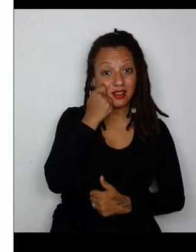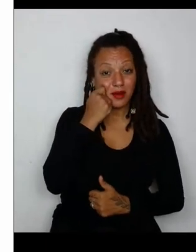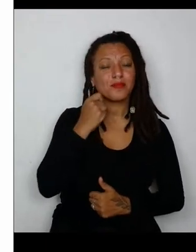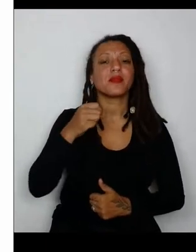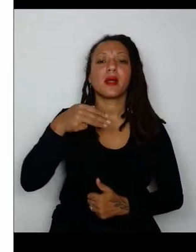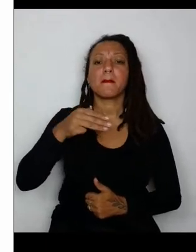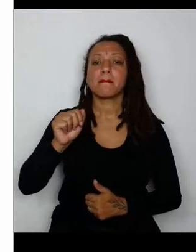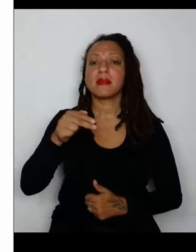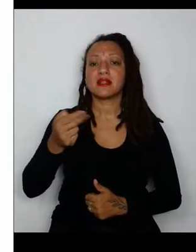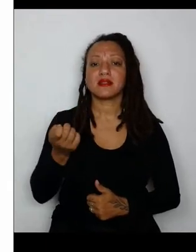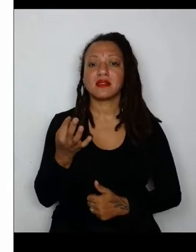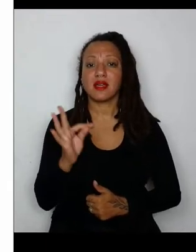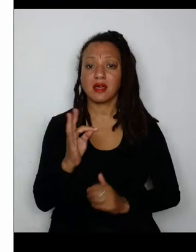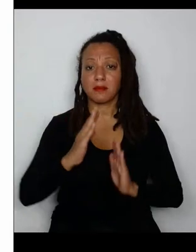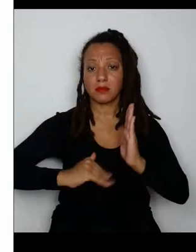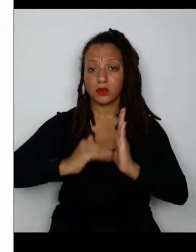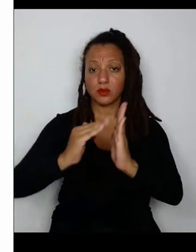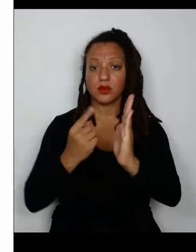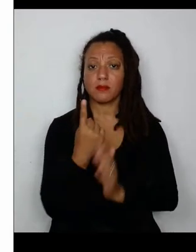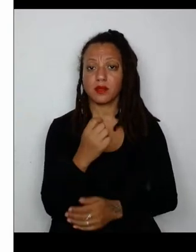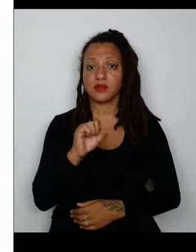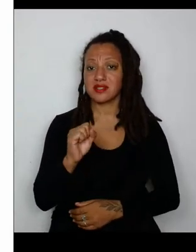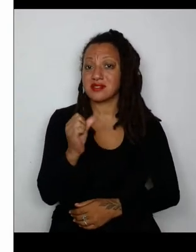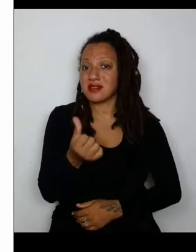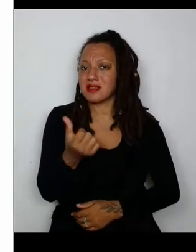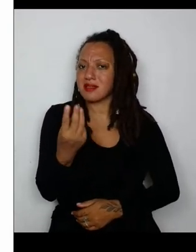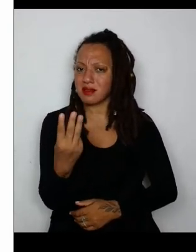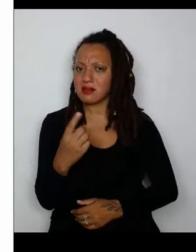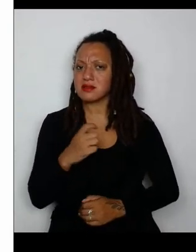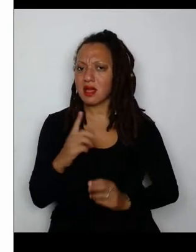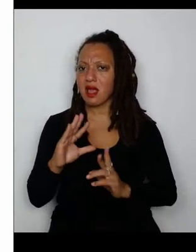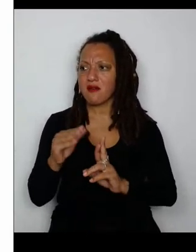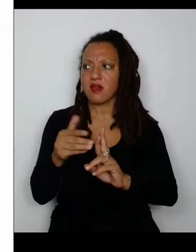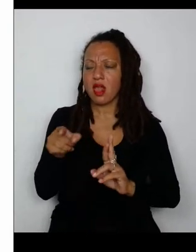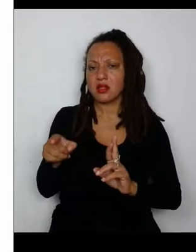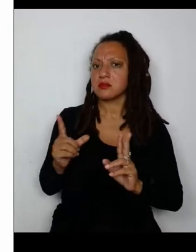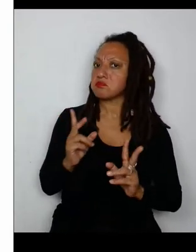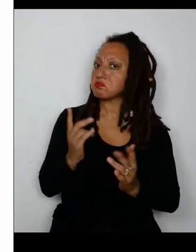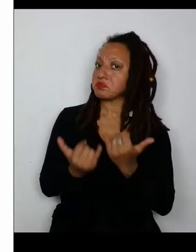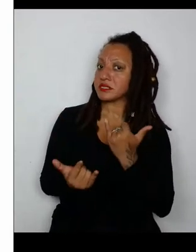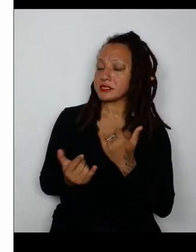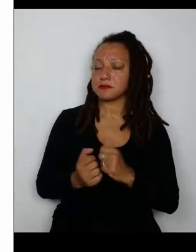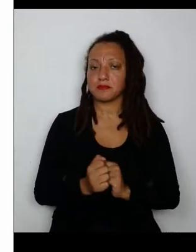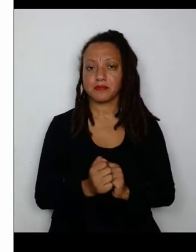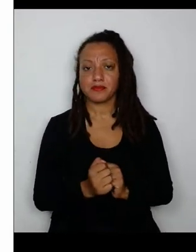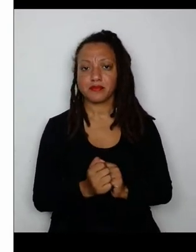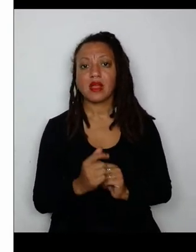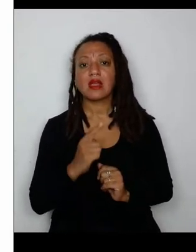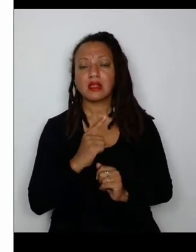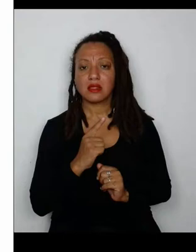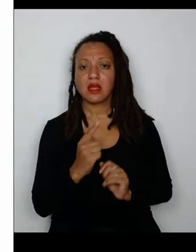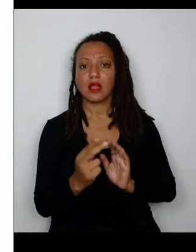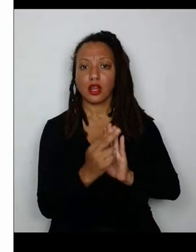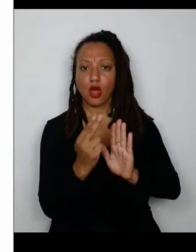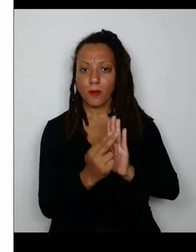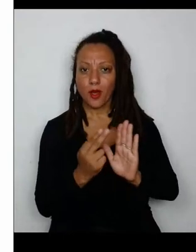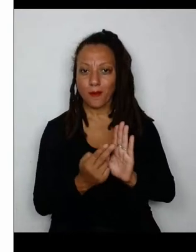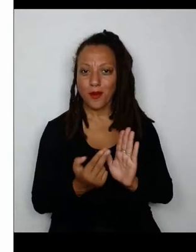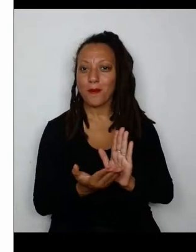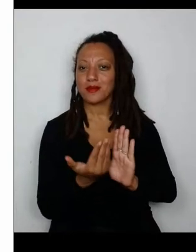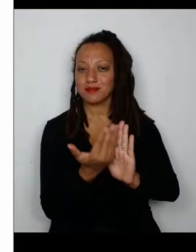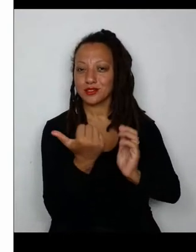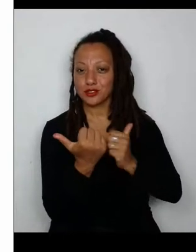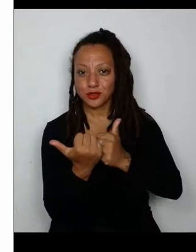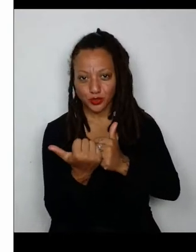as with gurgaon's mani paratania and tito oil these authorial others provided malagamy with a